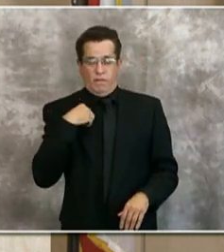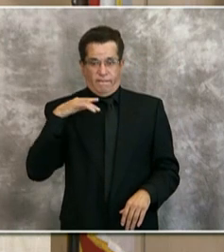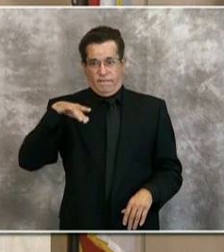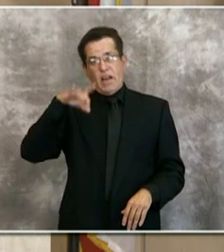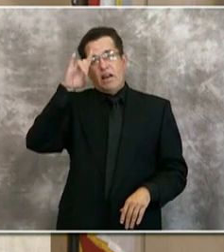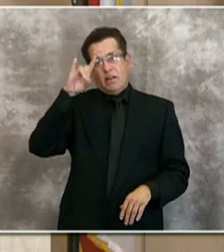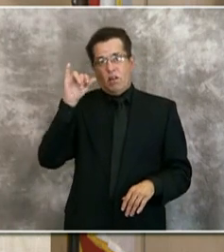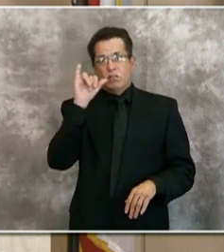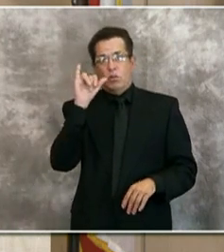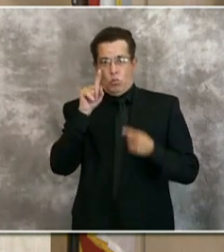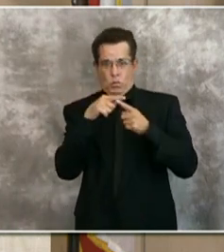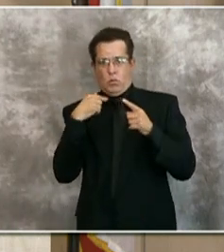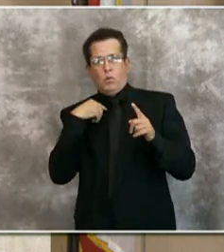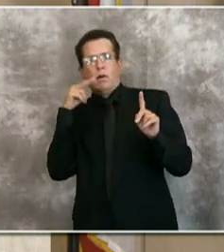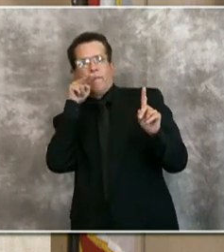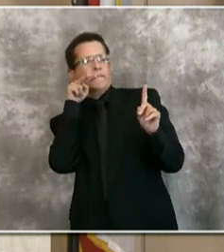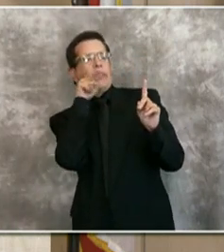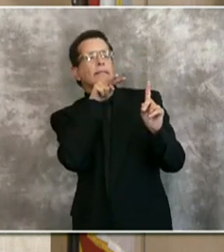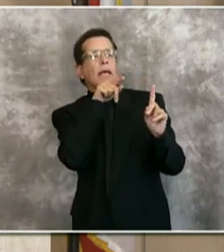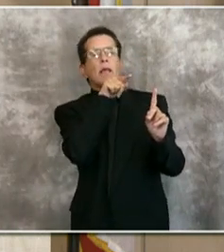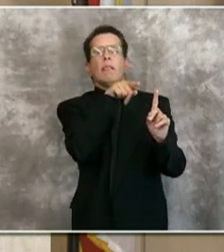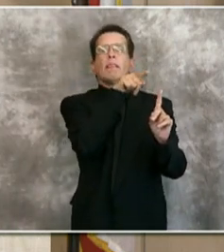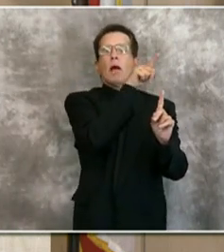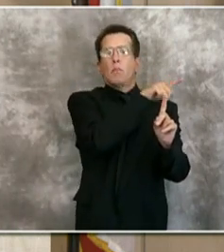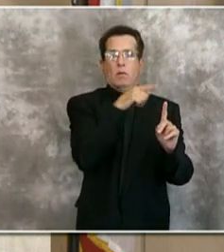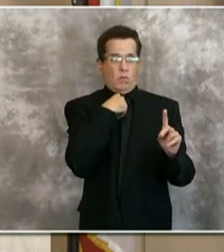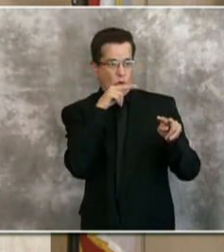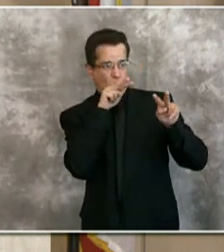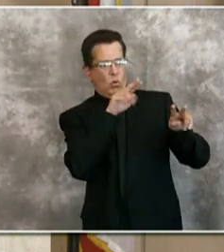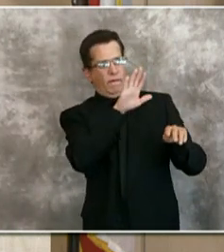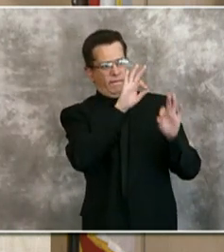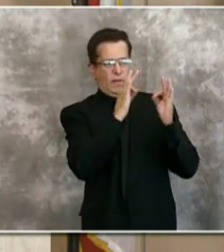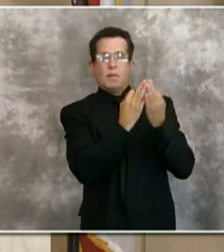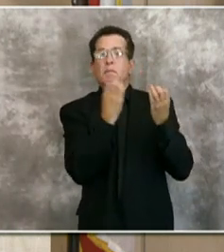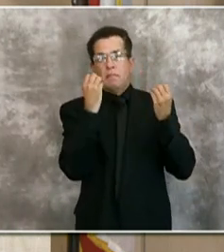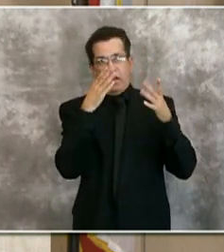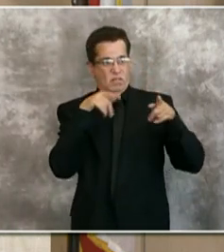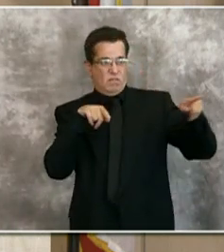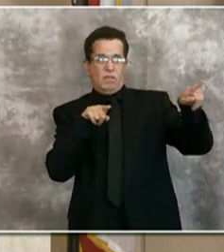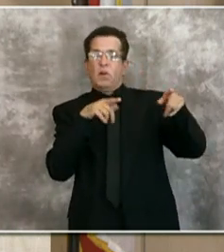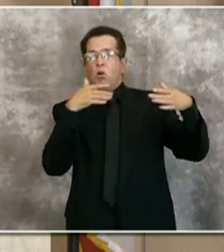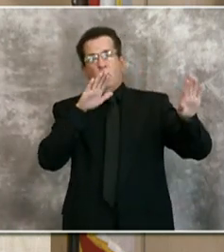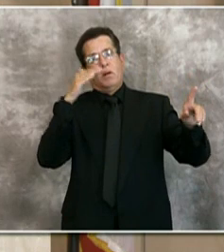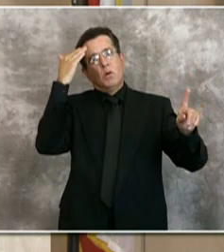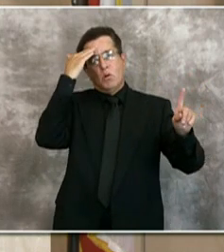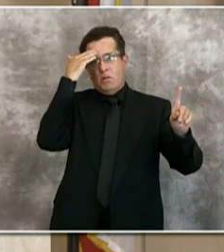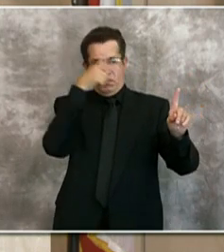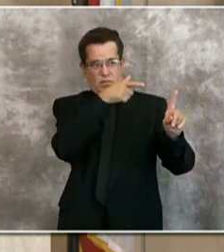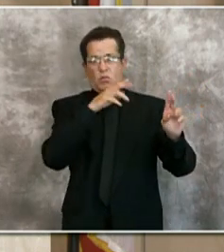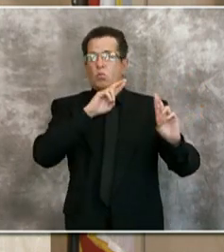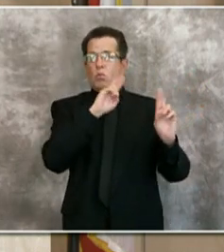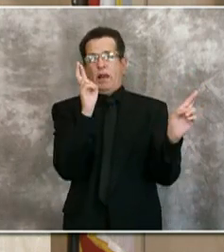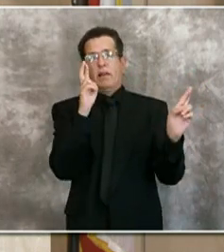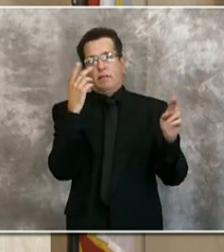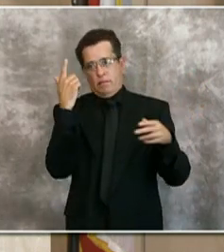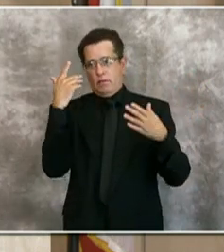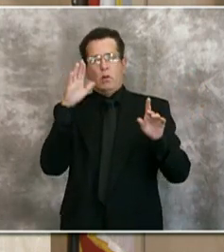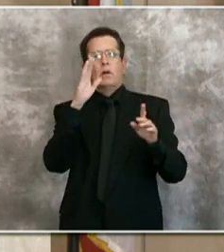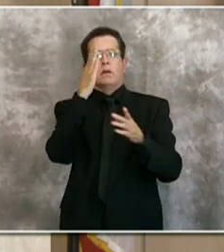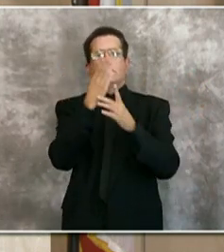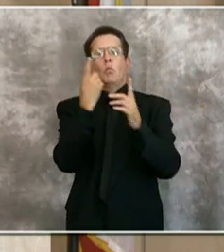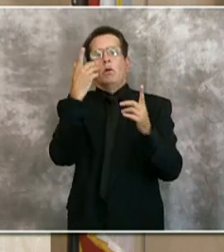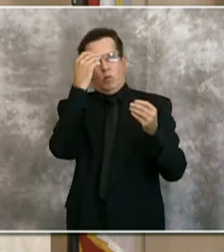cases through investigation and contact investigation, many of them already know because they've been told by the